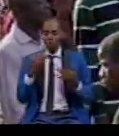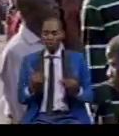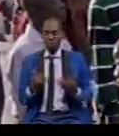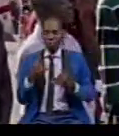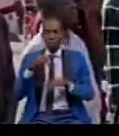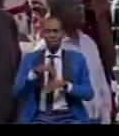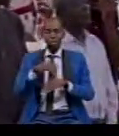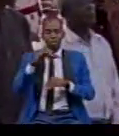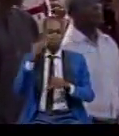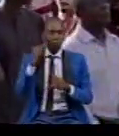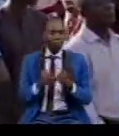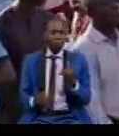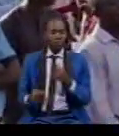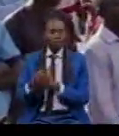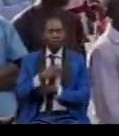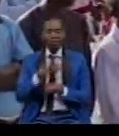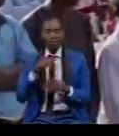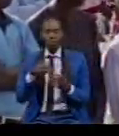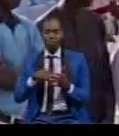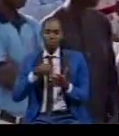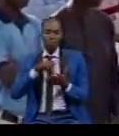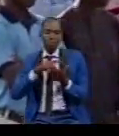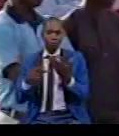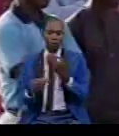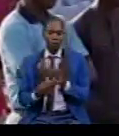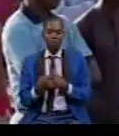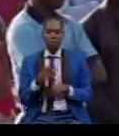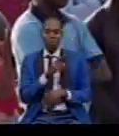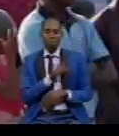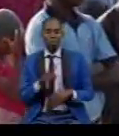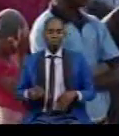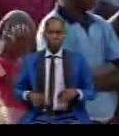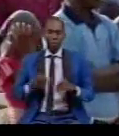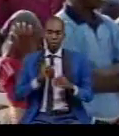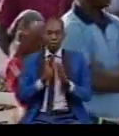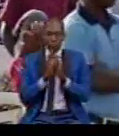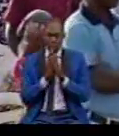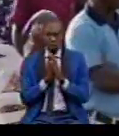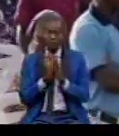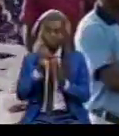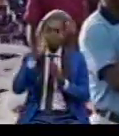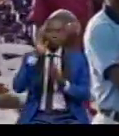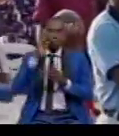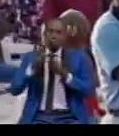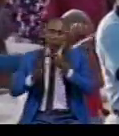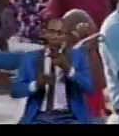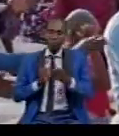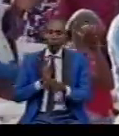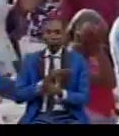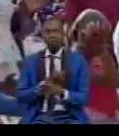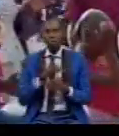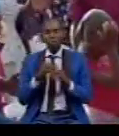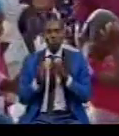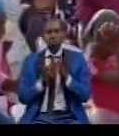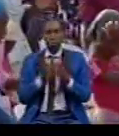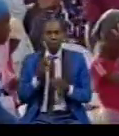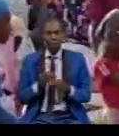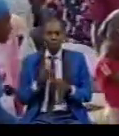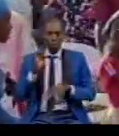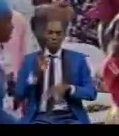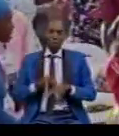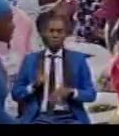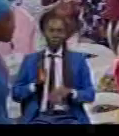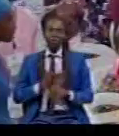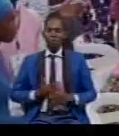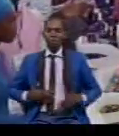crusade, according Lord, to I the pray, power visit that us. Walketh in touch us. Touch our life. Break our